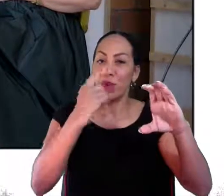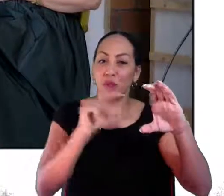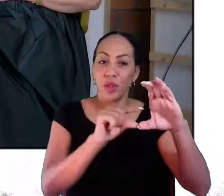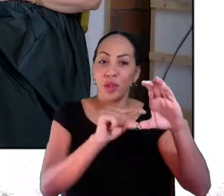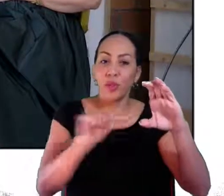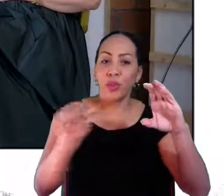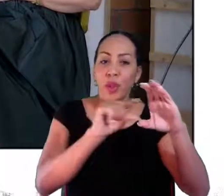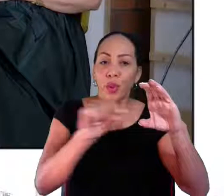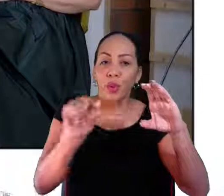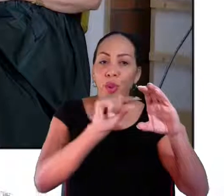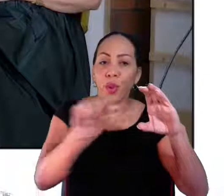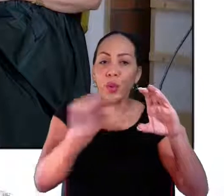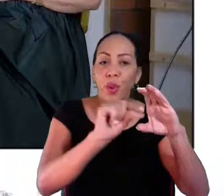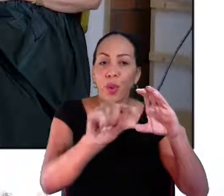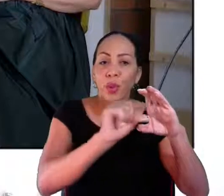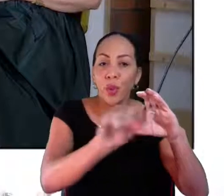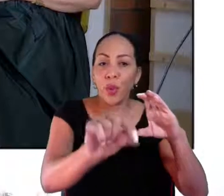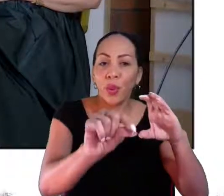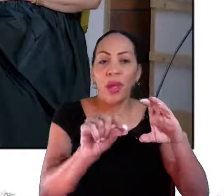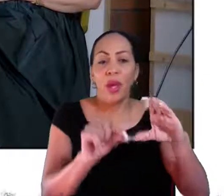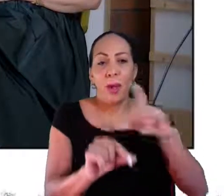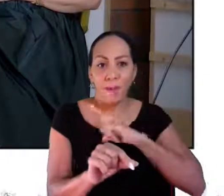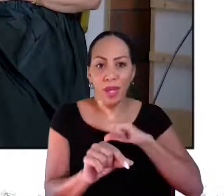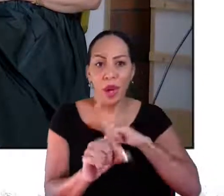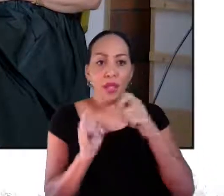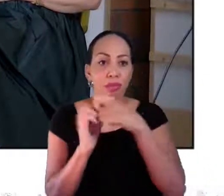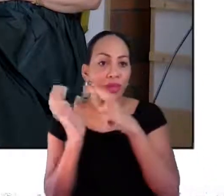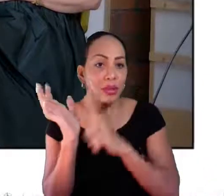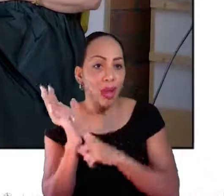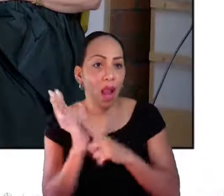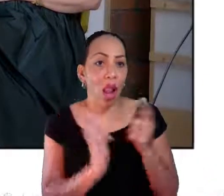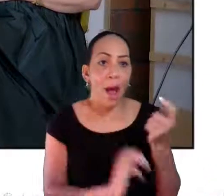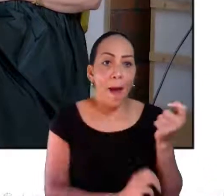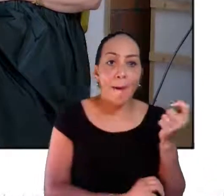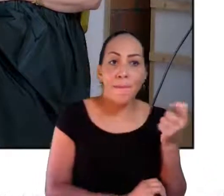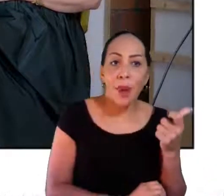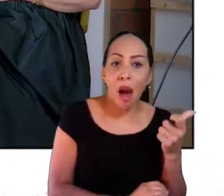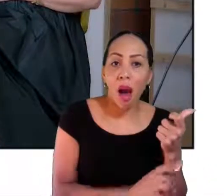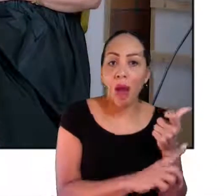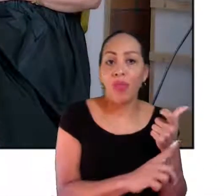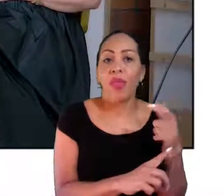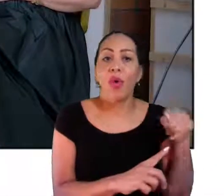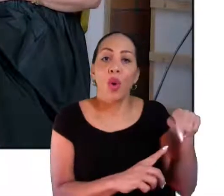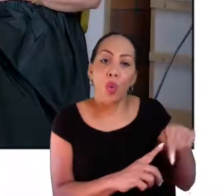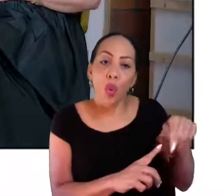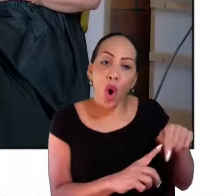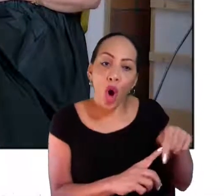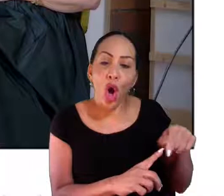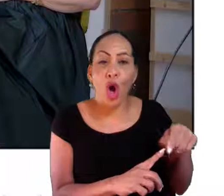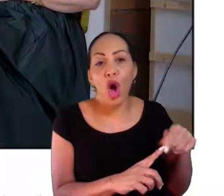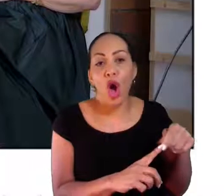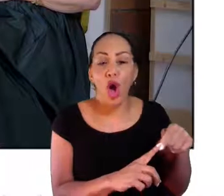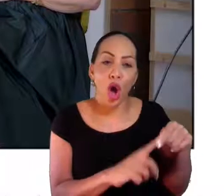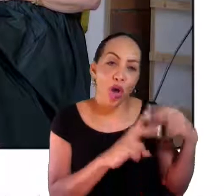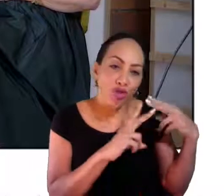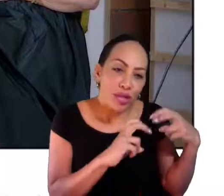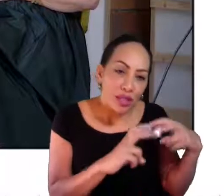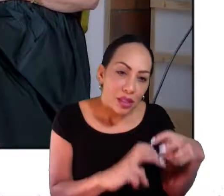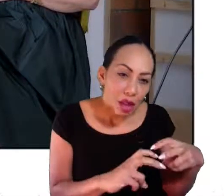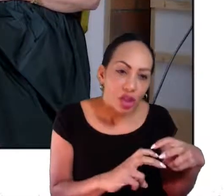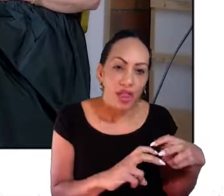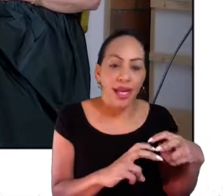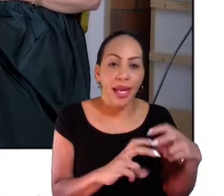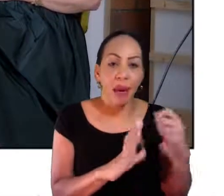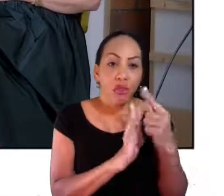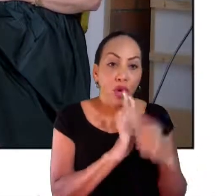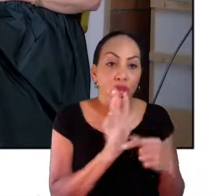themes in technology and things like that. In the next Pathfinder, could the awards be smaller? But we'd already started kind